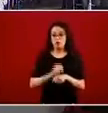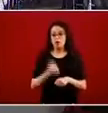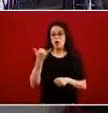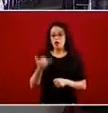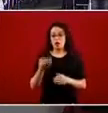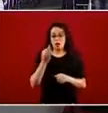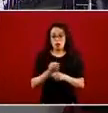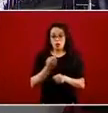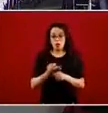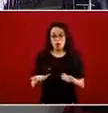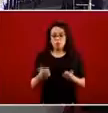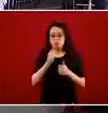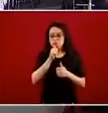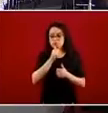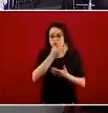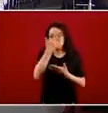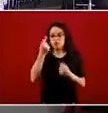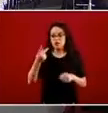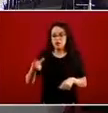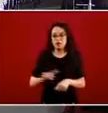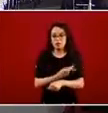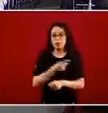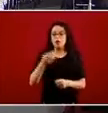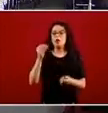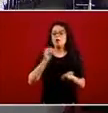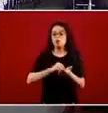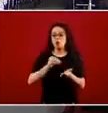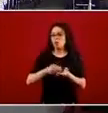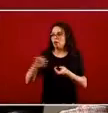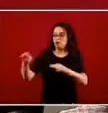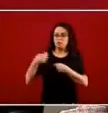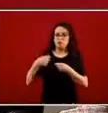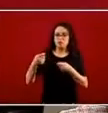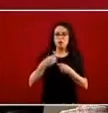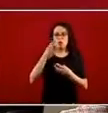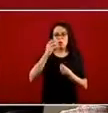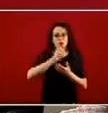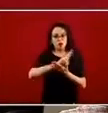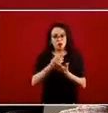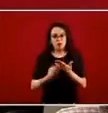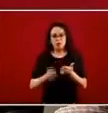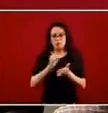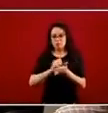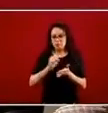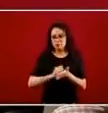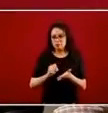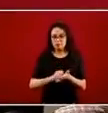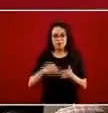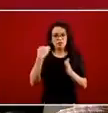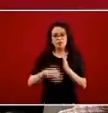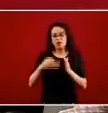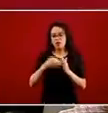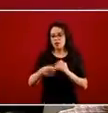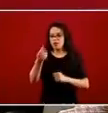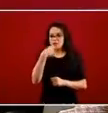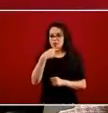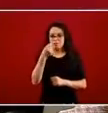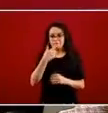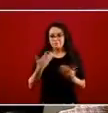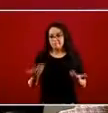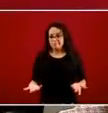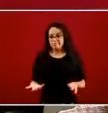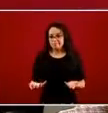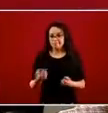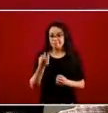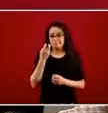Well, I gave this medicine. I gave this prescription to get this medication, and I haven't heard from them. It's